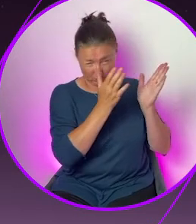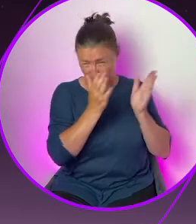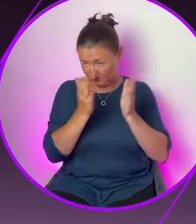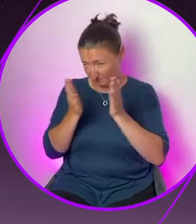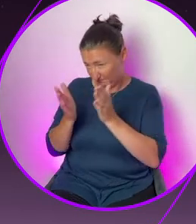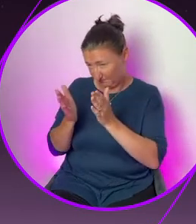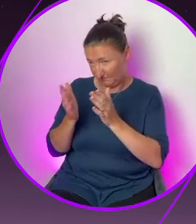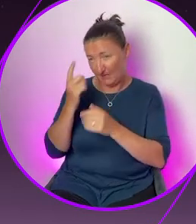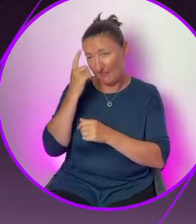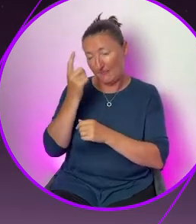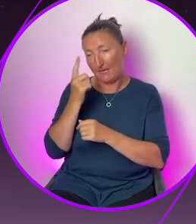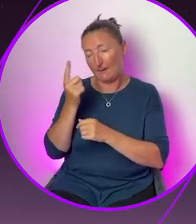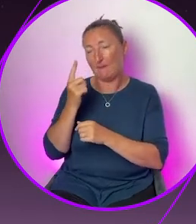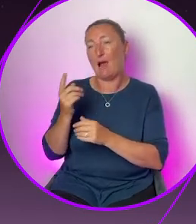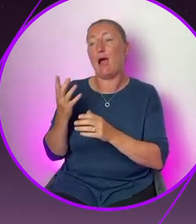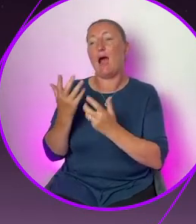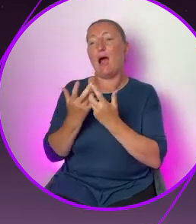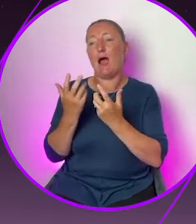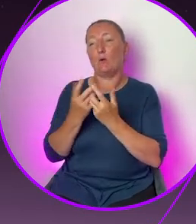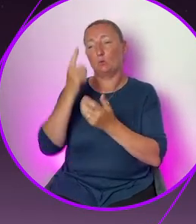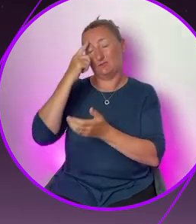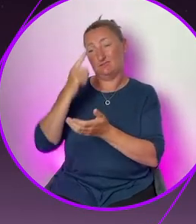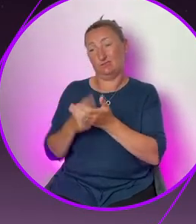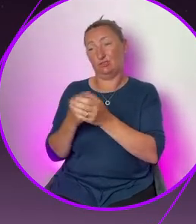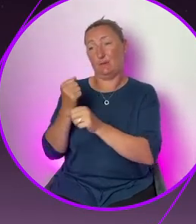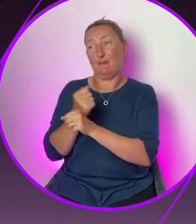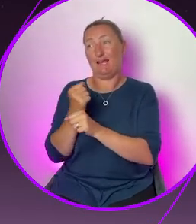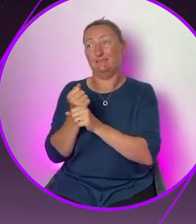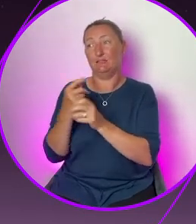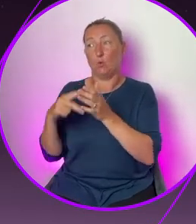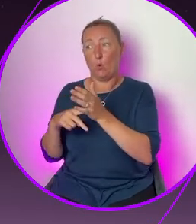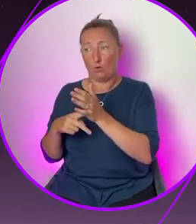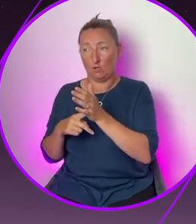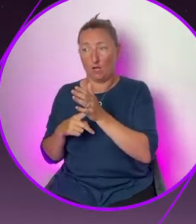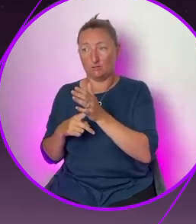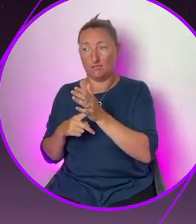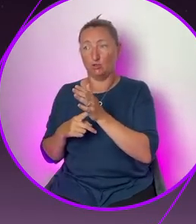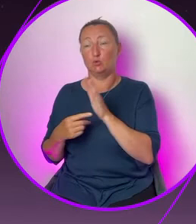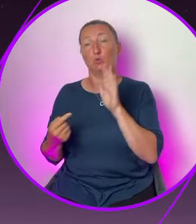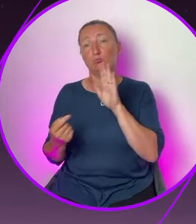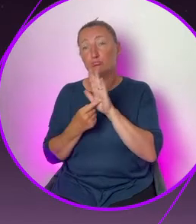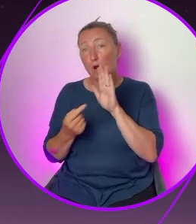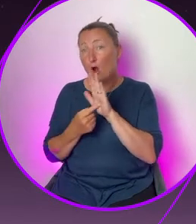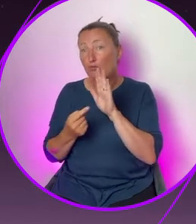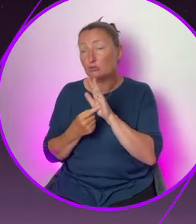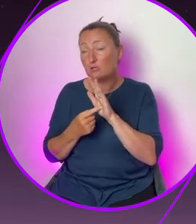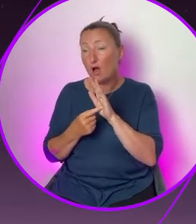made within organizations is to be able to prioritize other communities and